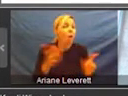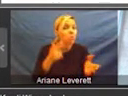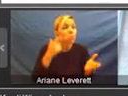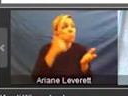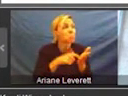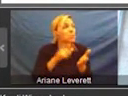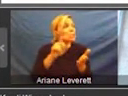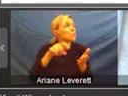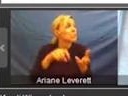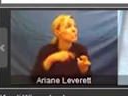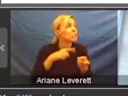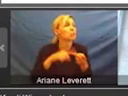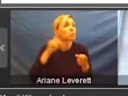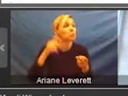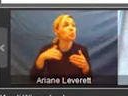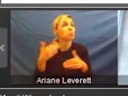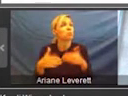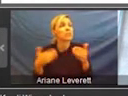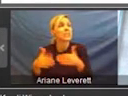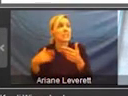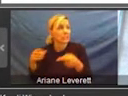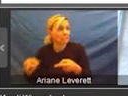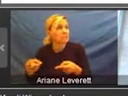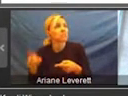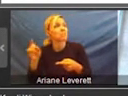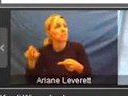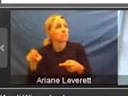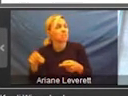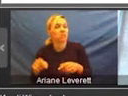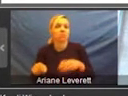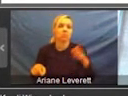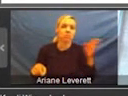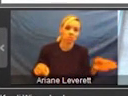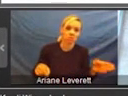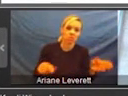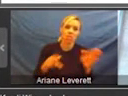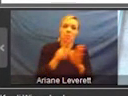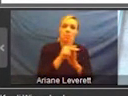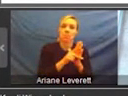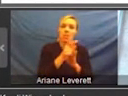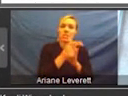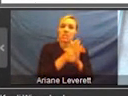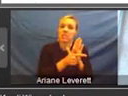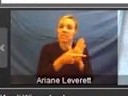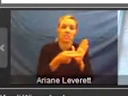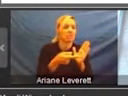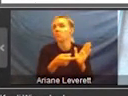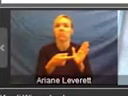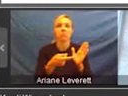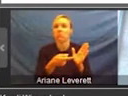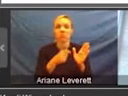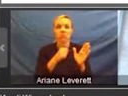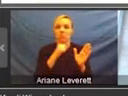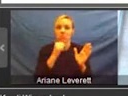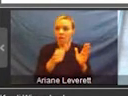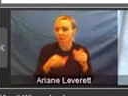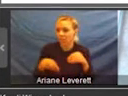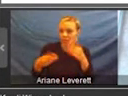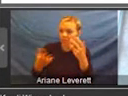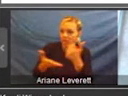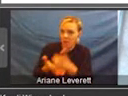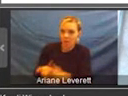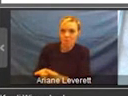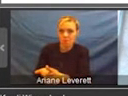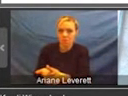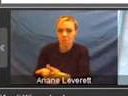should proceed in the practical world is often limited by policy frameworks which just merely do not enable